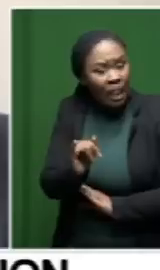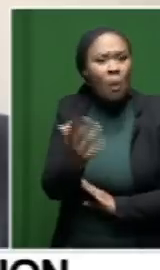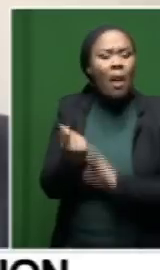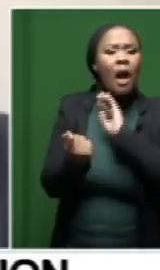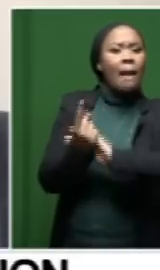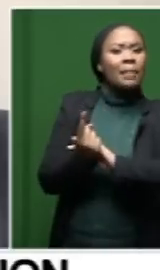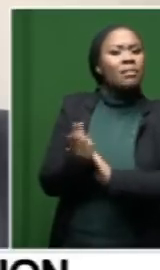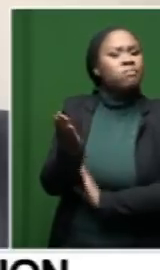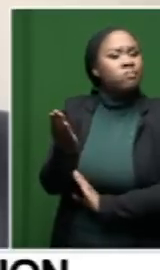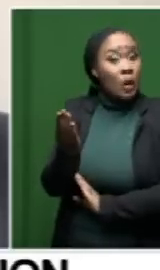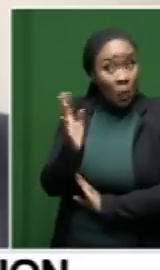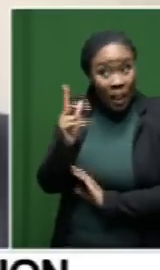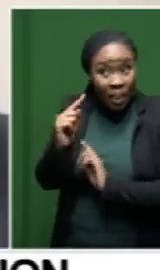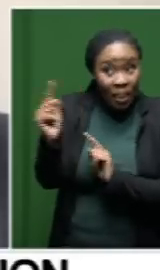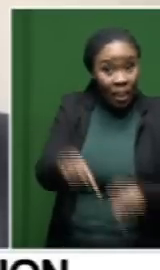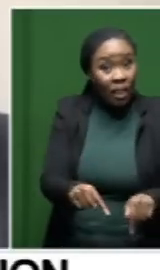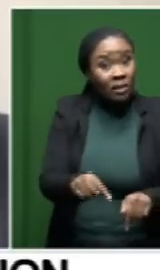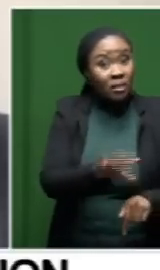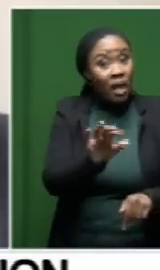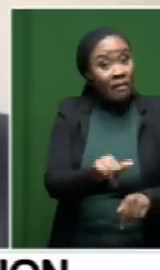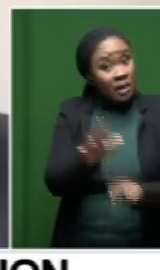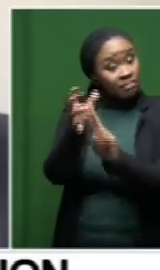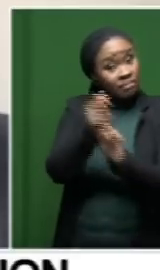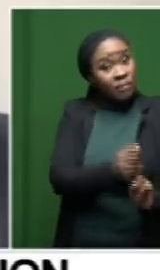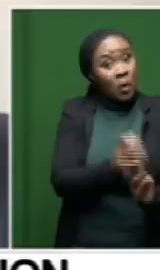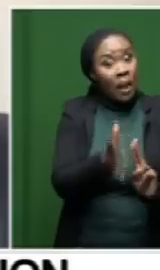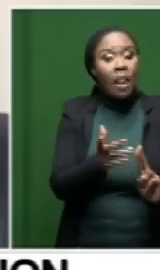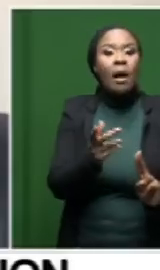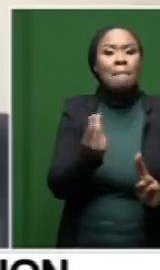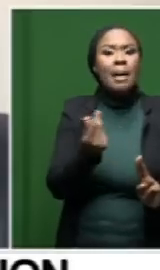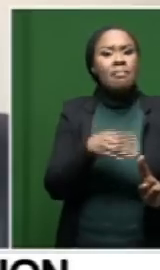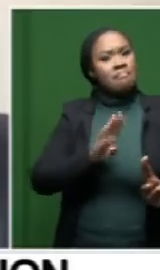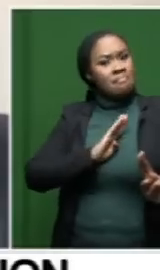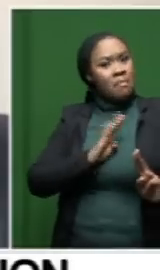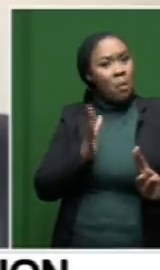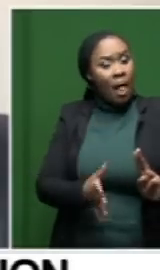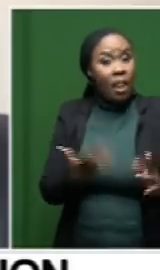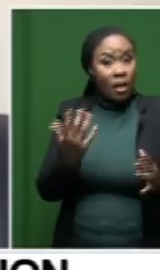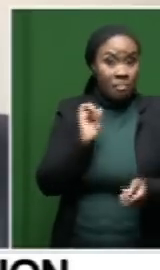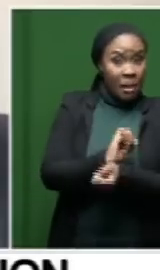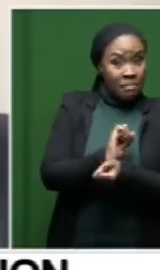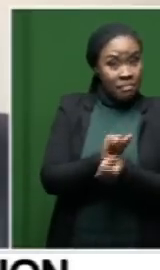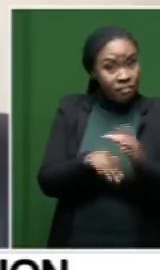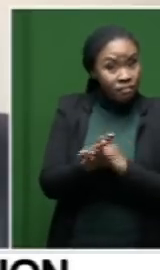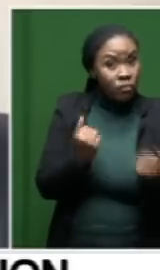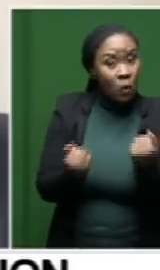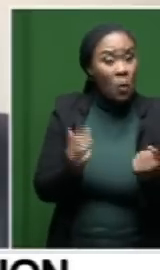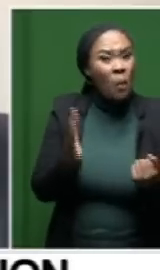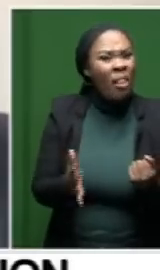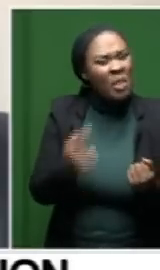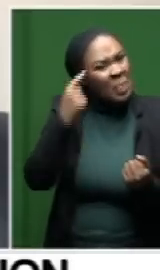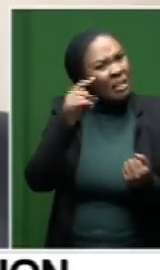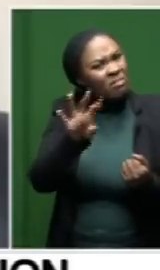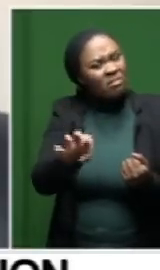ever going to see them? Are they ever going to pay money back? Are we ever going to see the justice handed to them that they rightly deserve